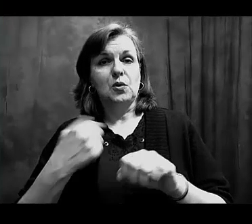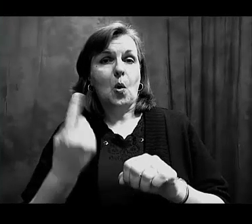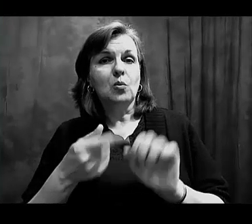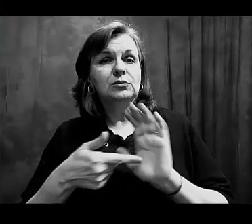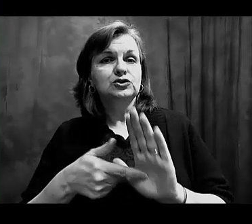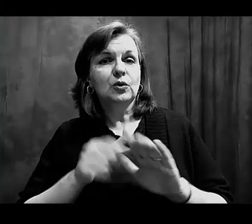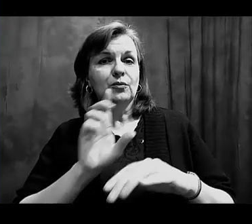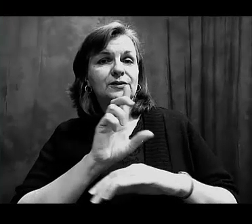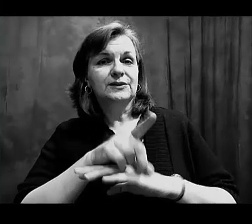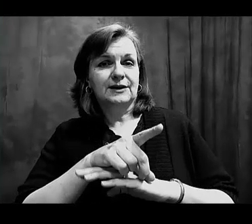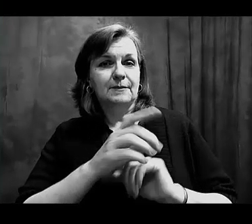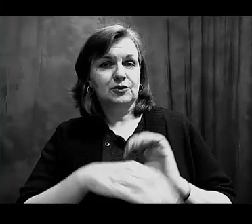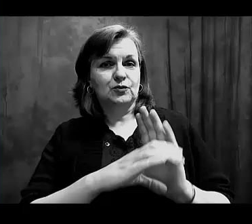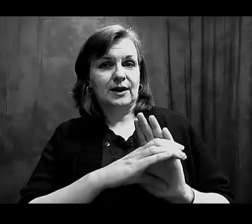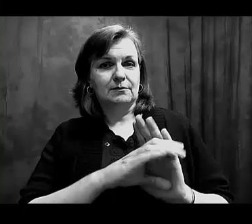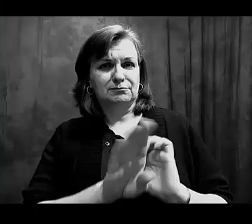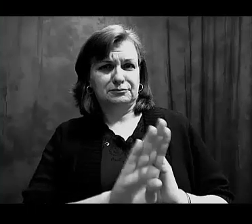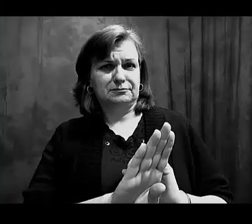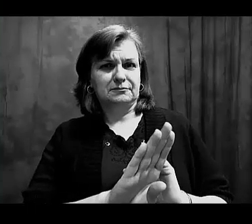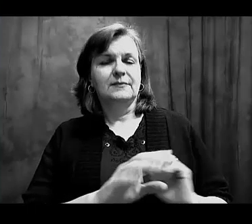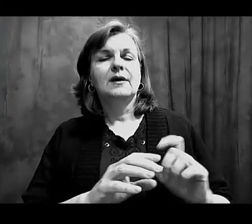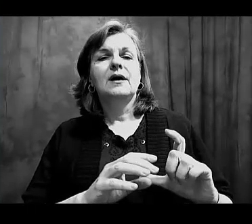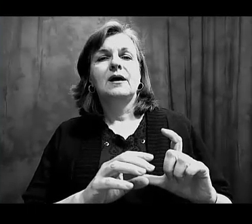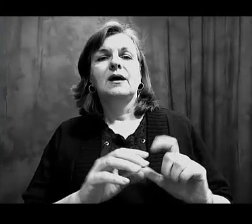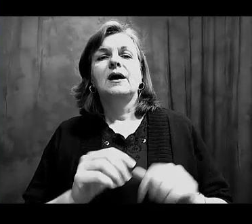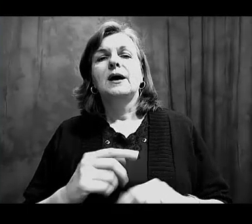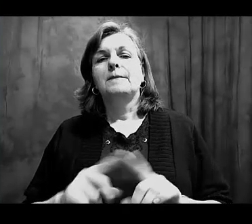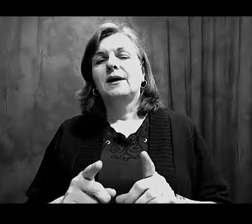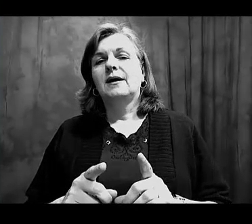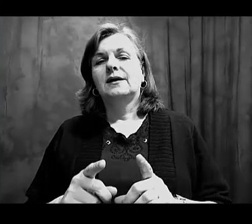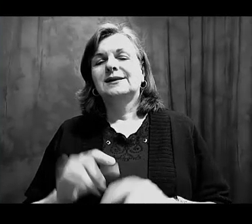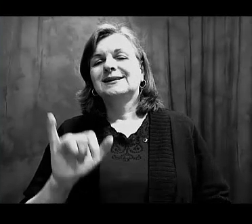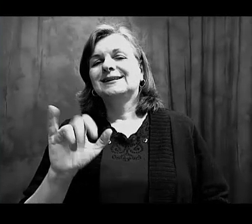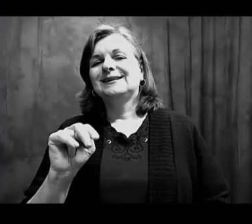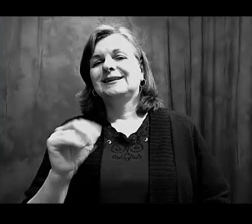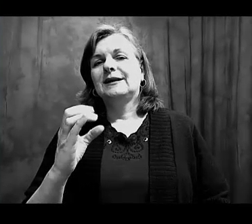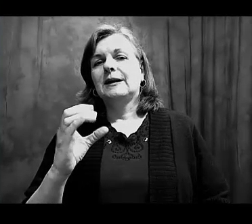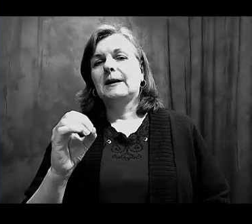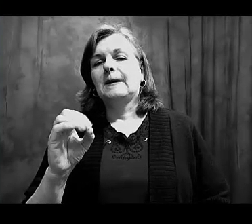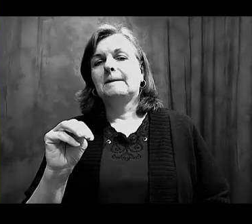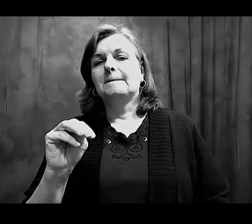expect. Normally we would say you would show the dominant trait.